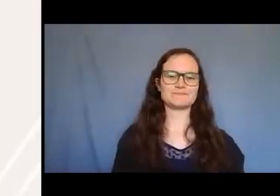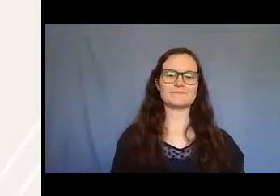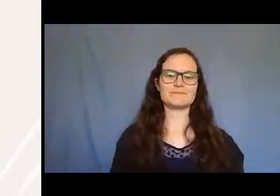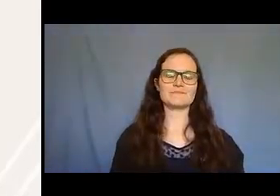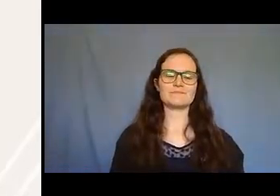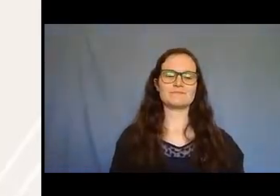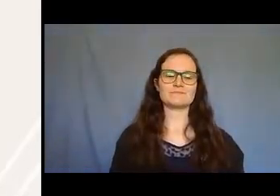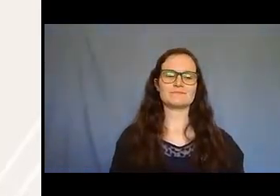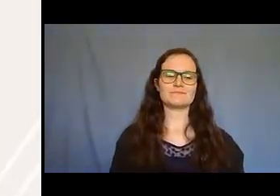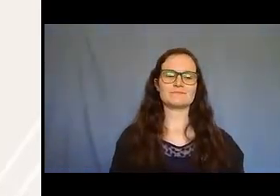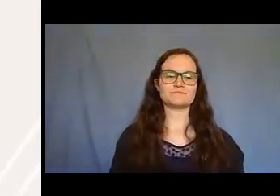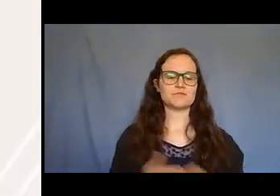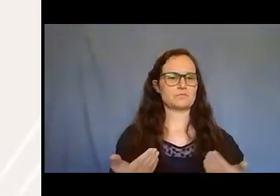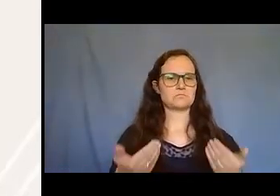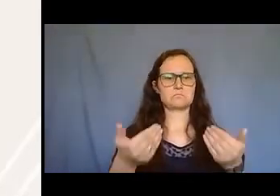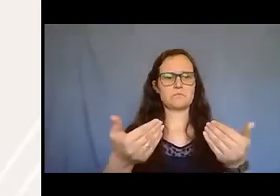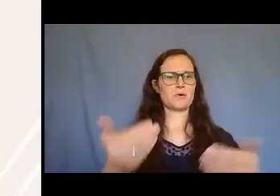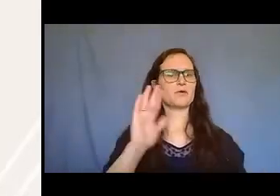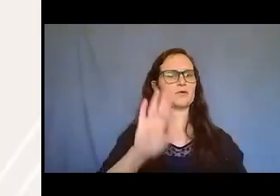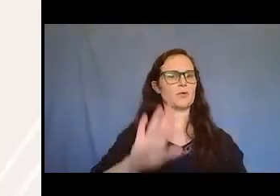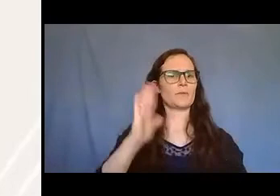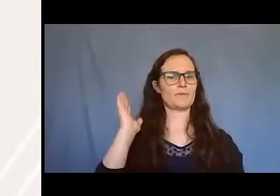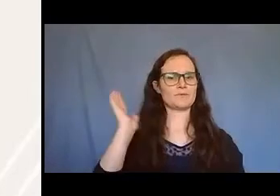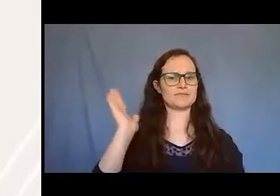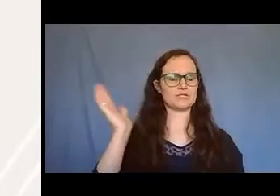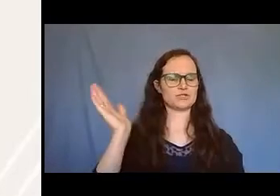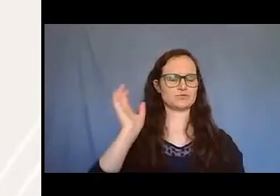get into your presentation.